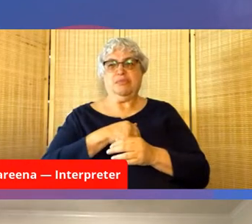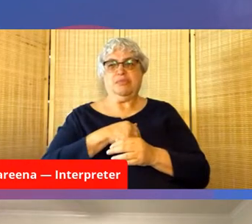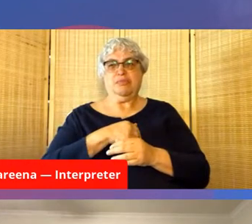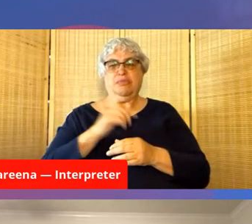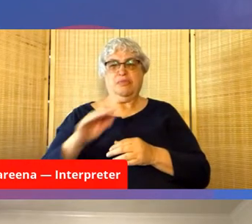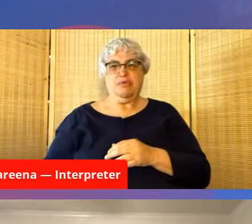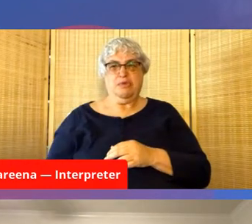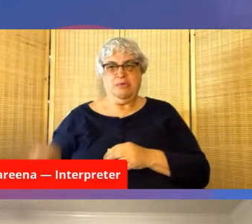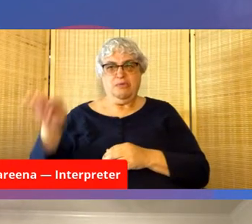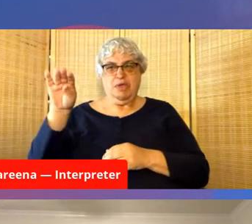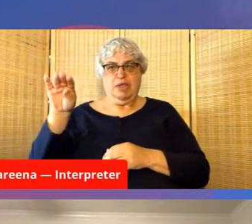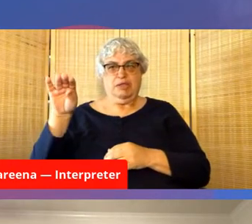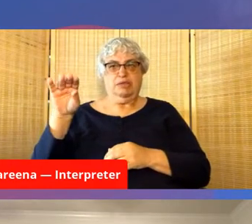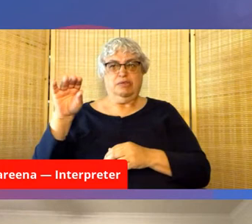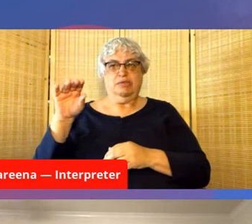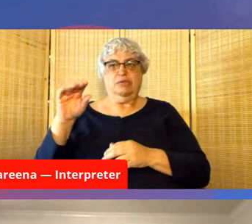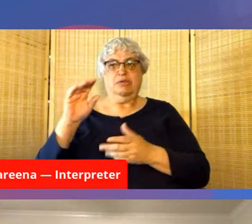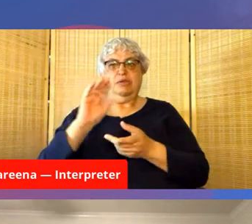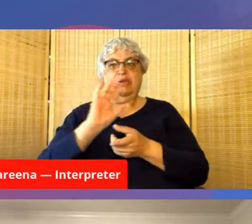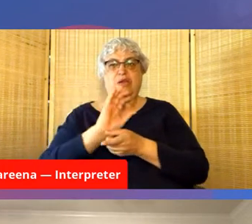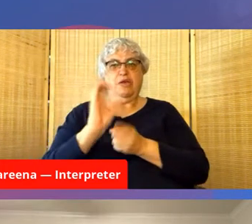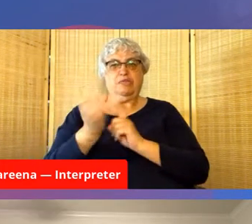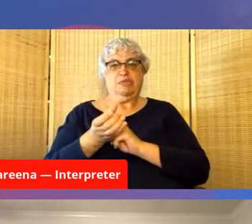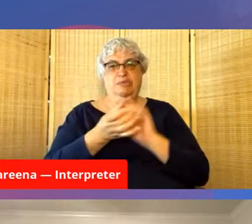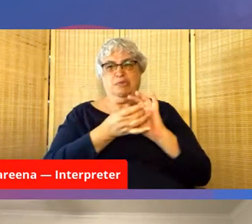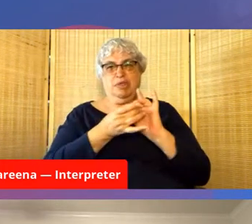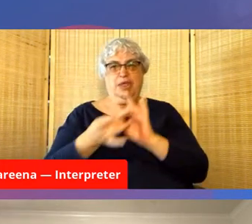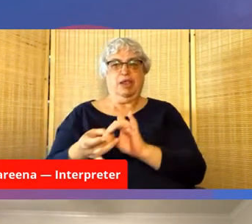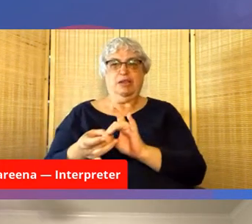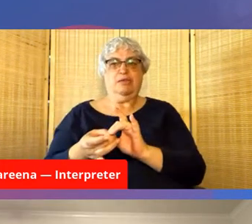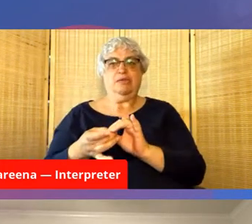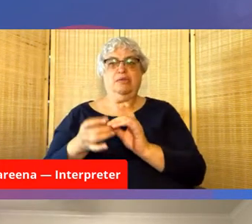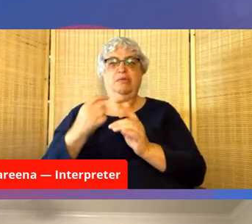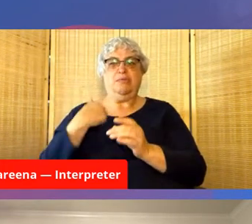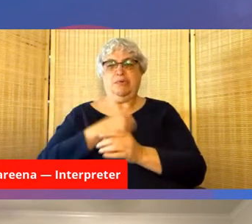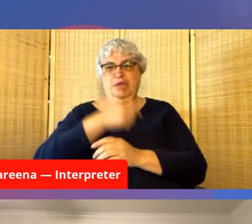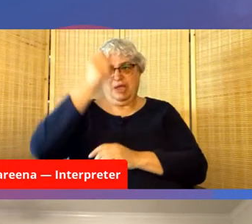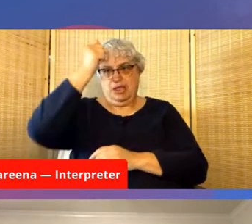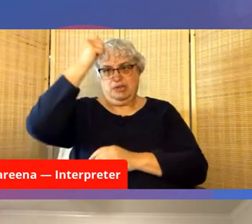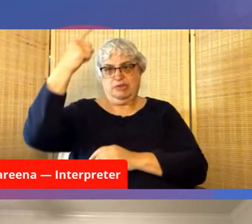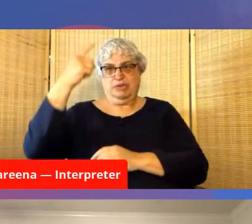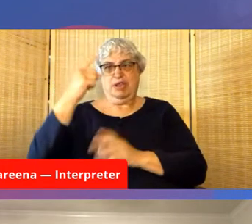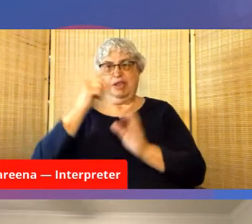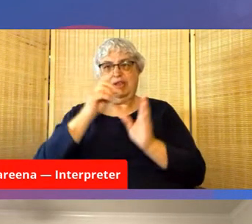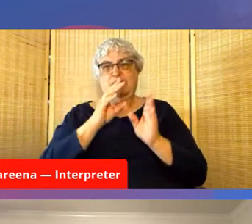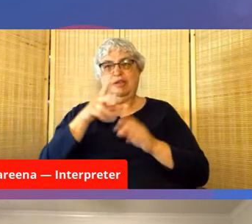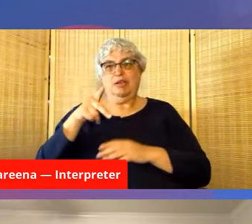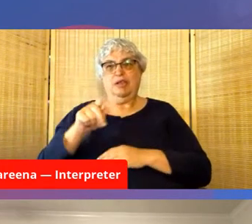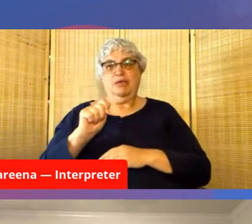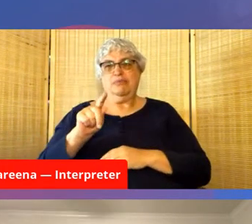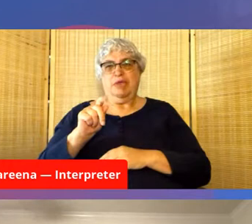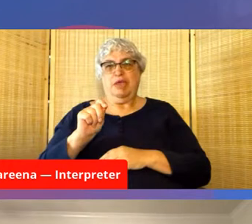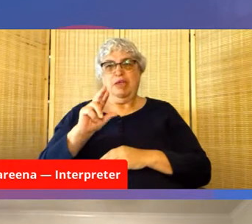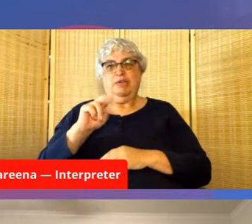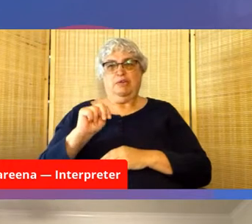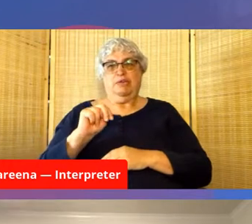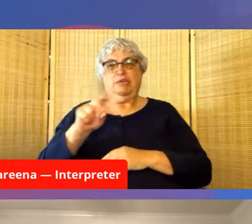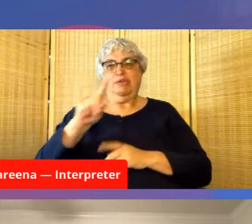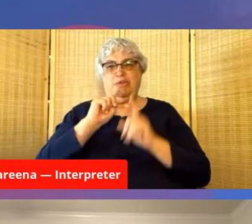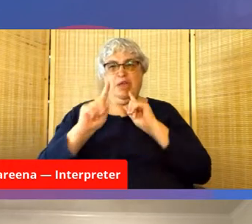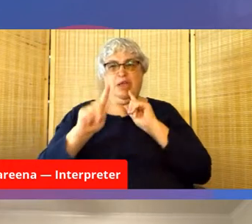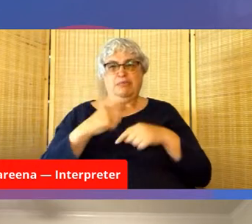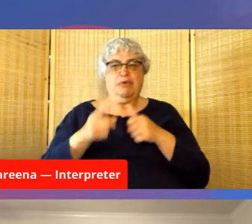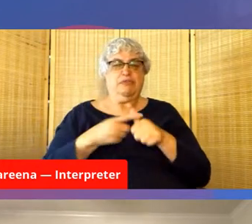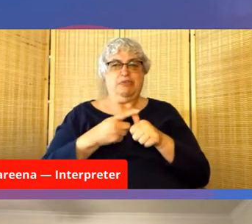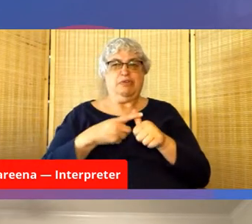how we are raised within a cut, how much culture has to do with how much we understand the patterns that you spoke about at the beginning of